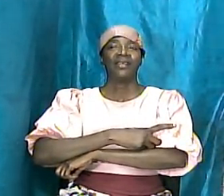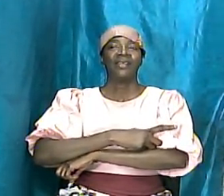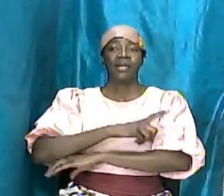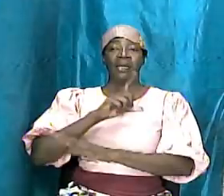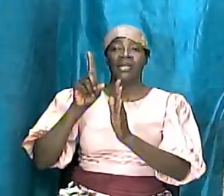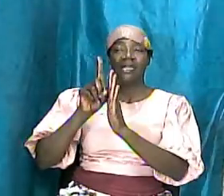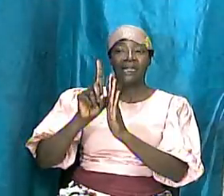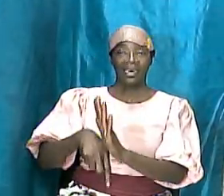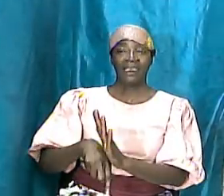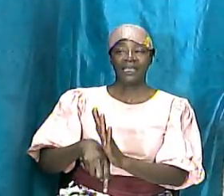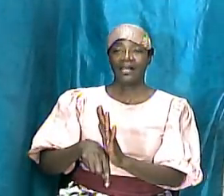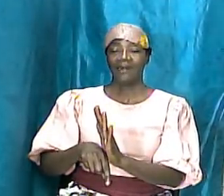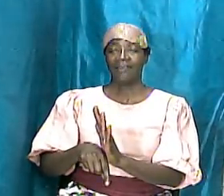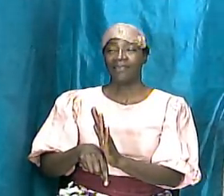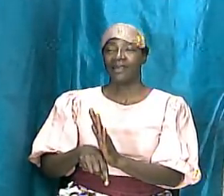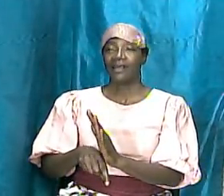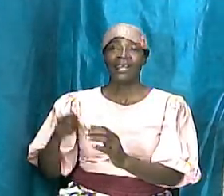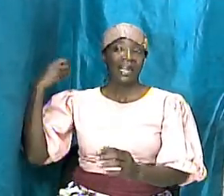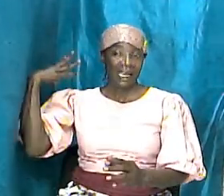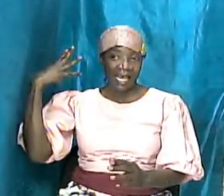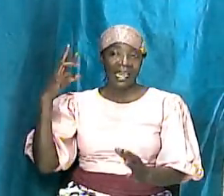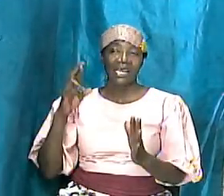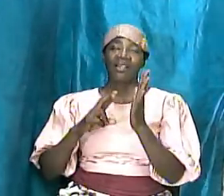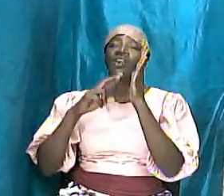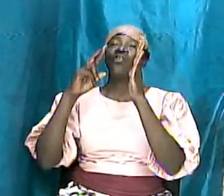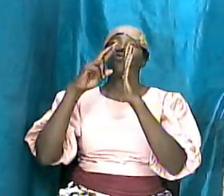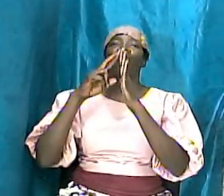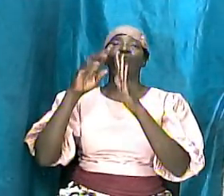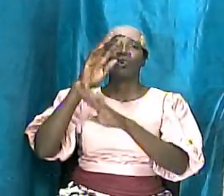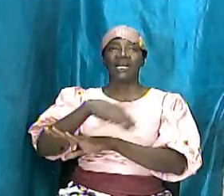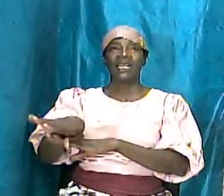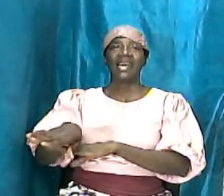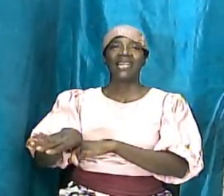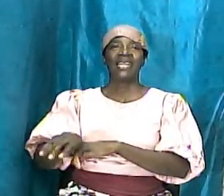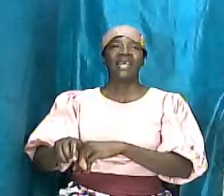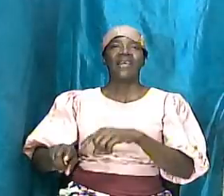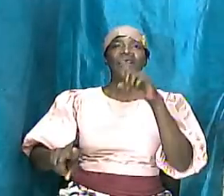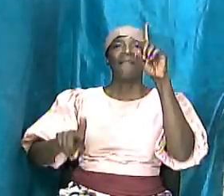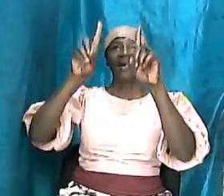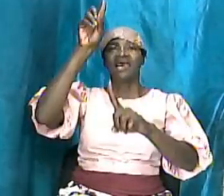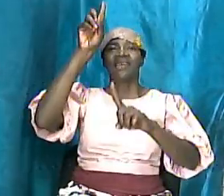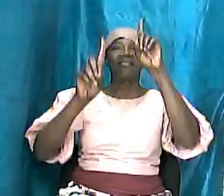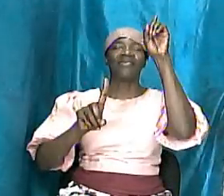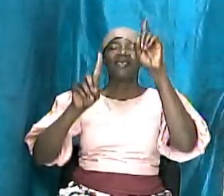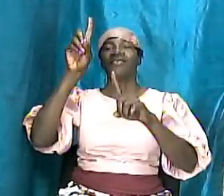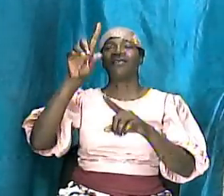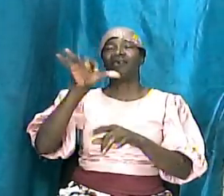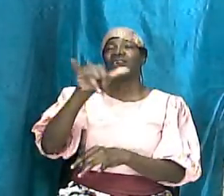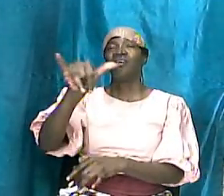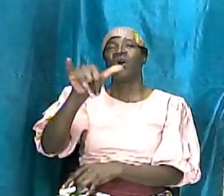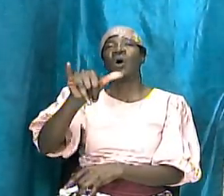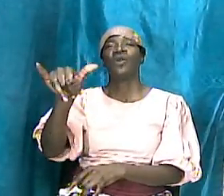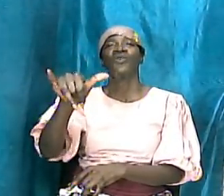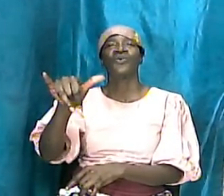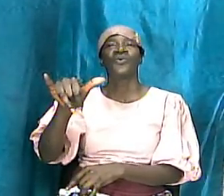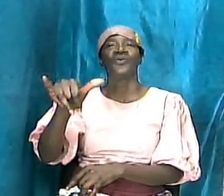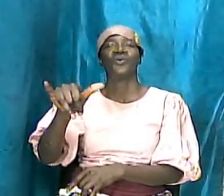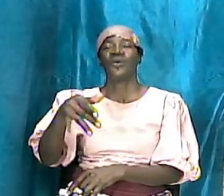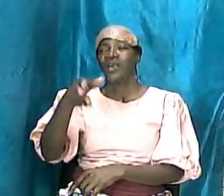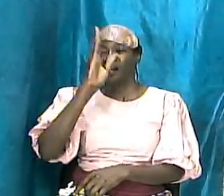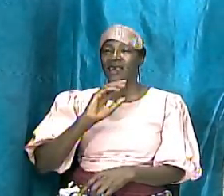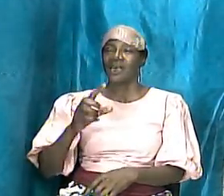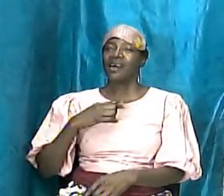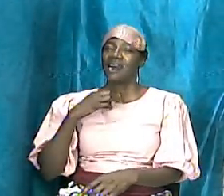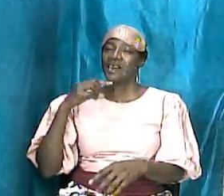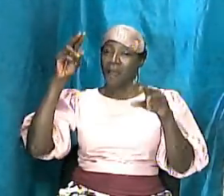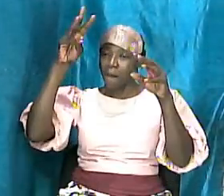and the lesser light to rule the night. He made the stars also. And God set